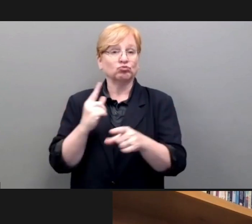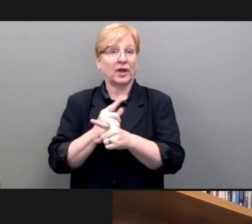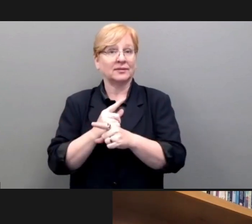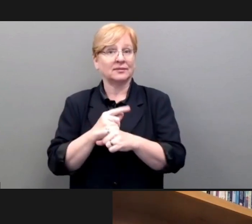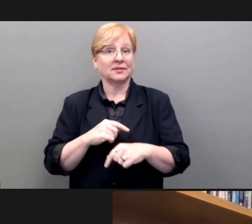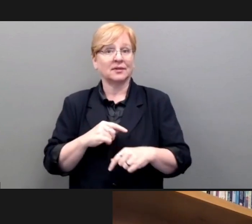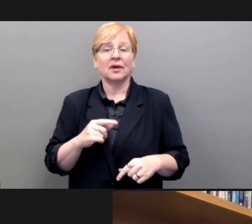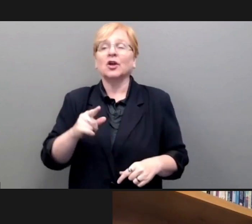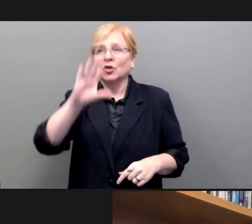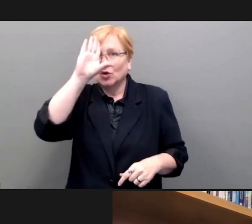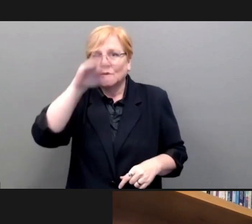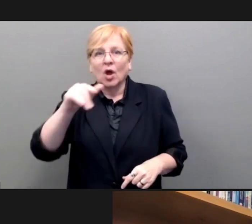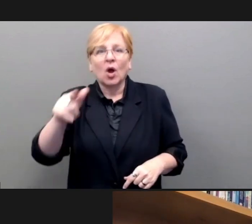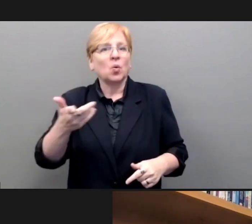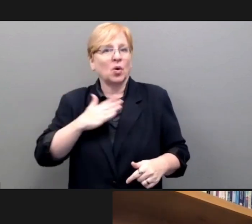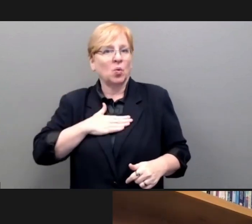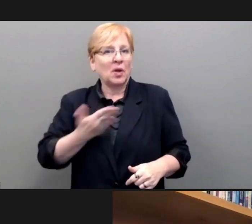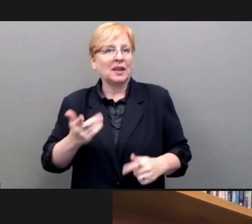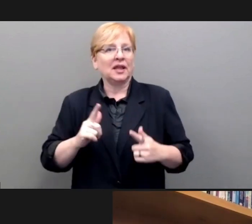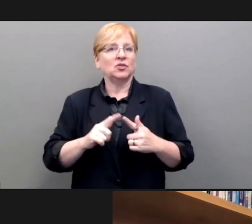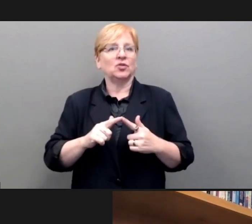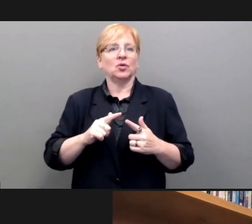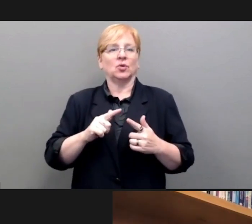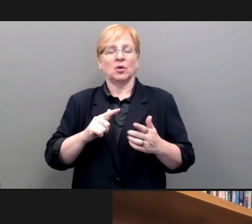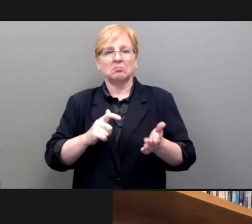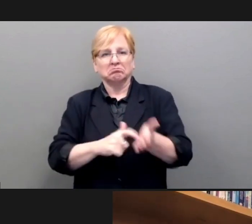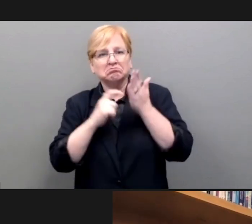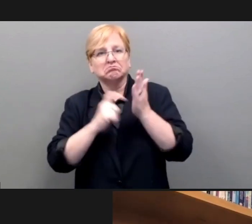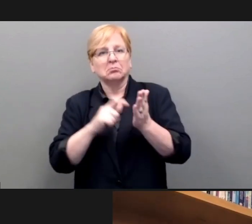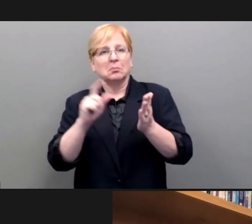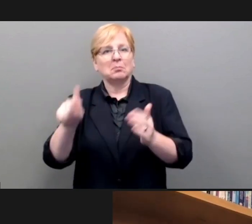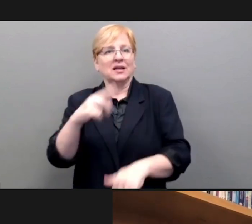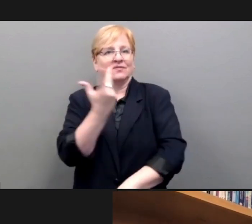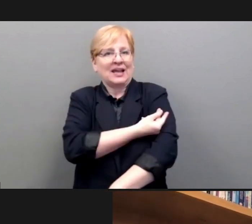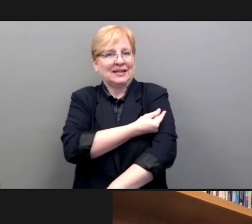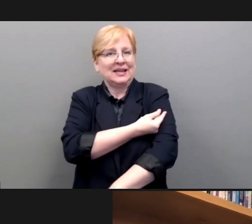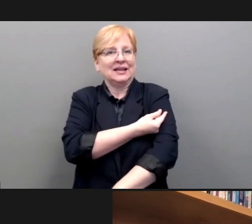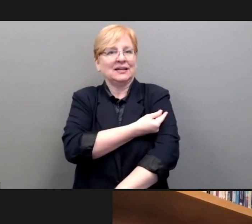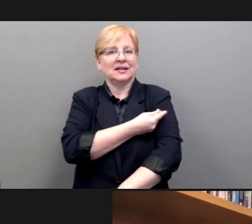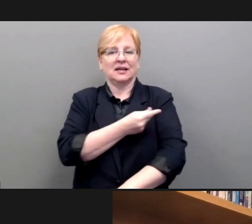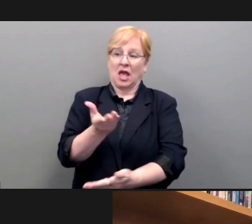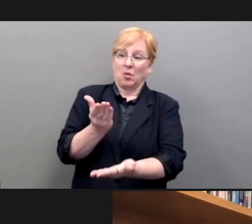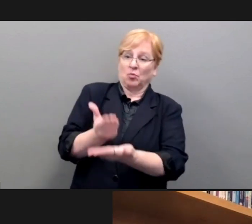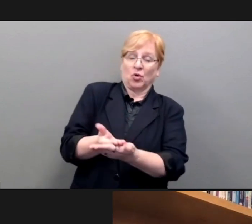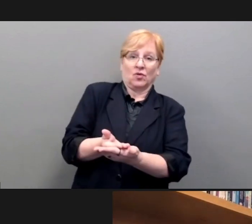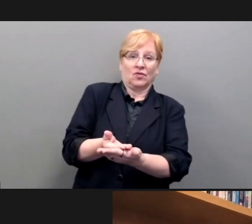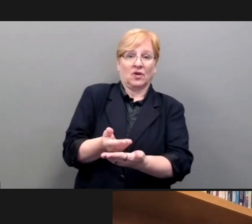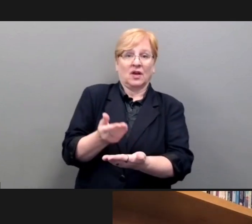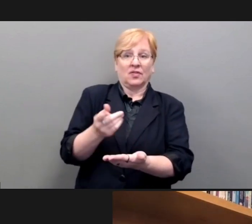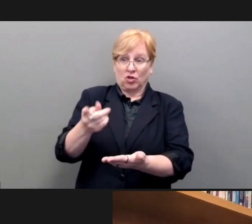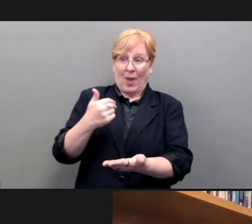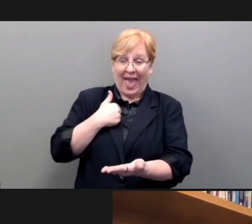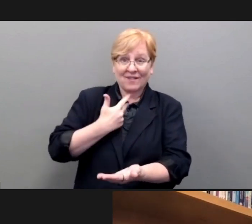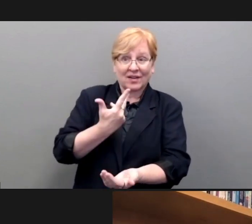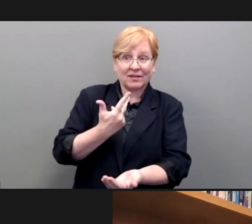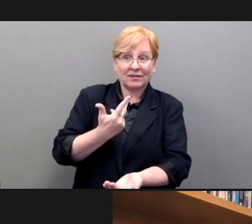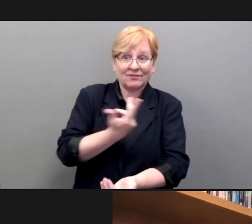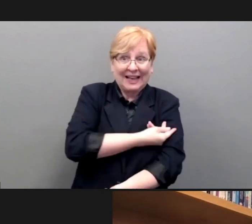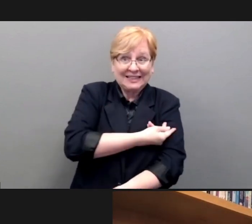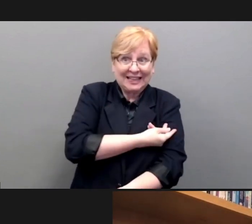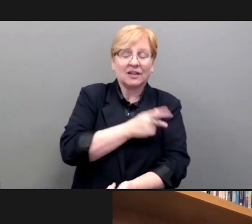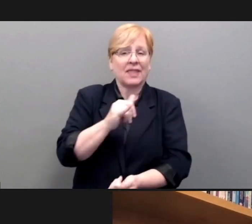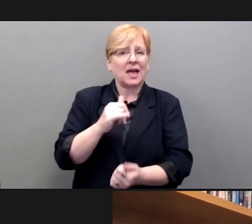willing to mandate vaccines, that we think getting vaccines and having proof of that are key and powerful